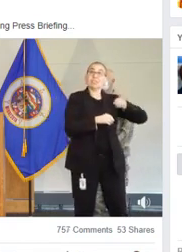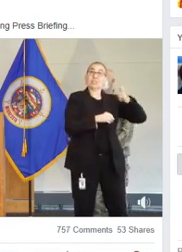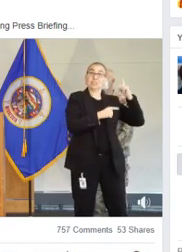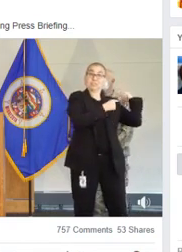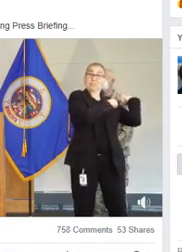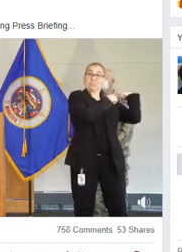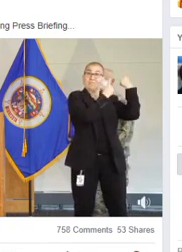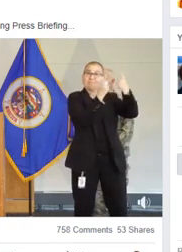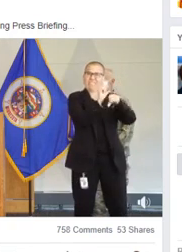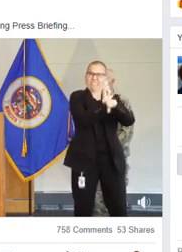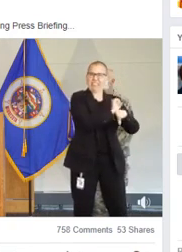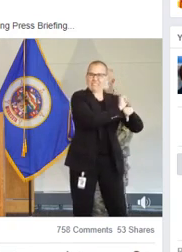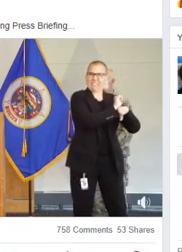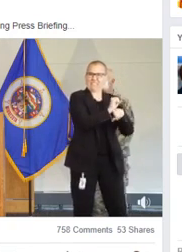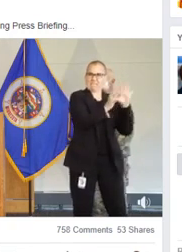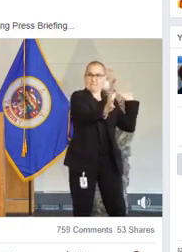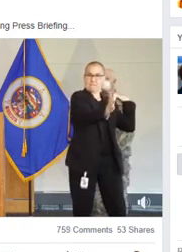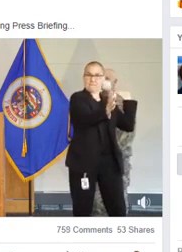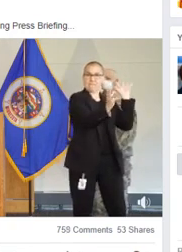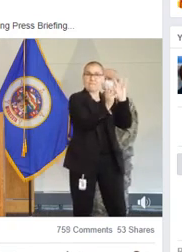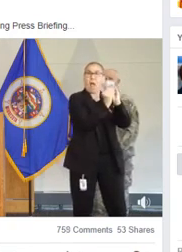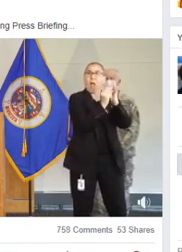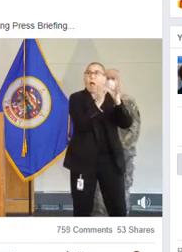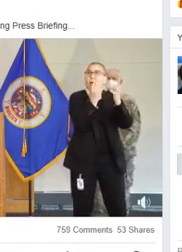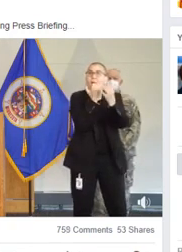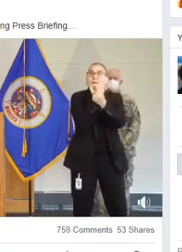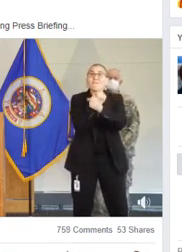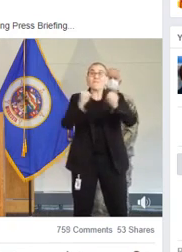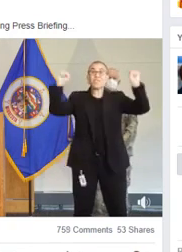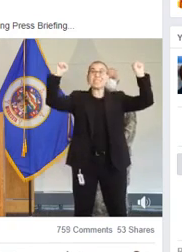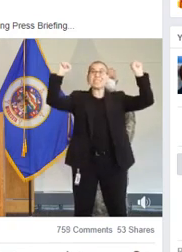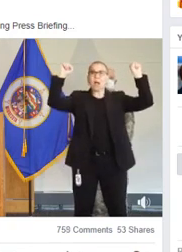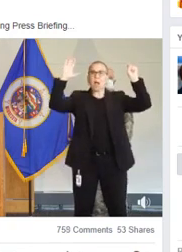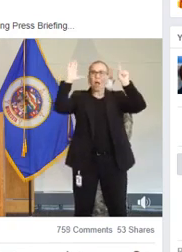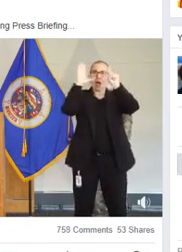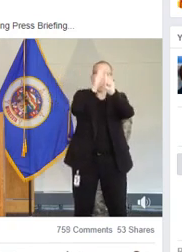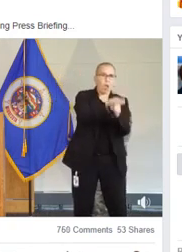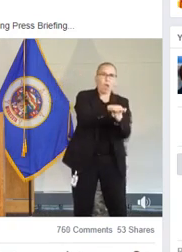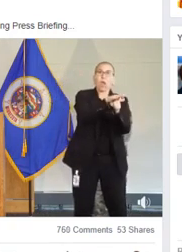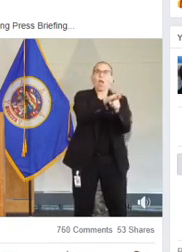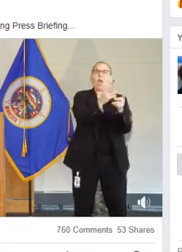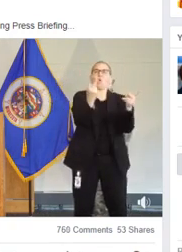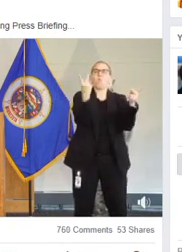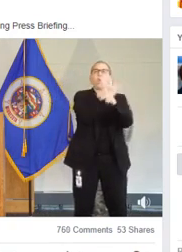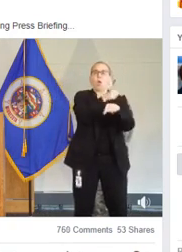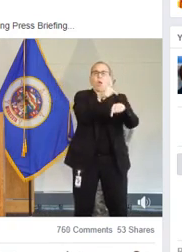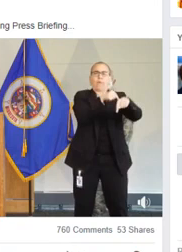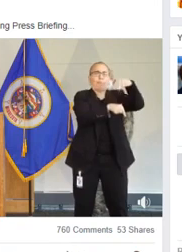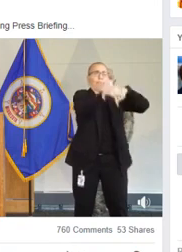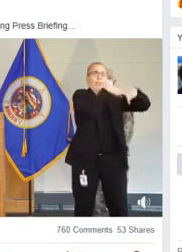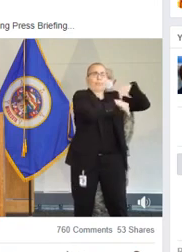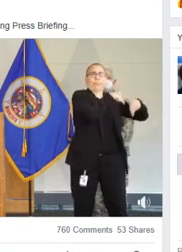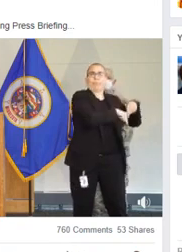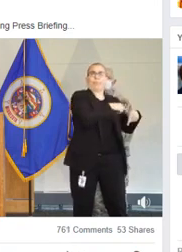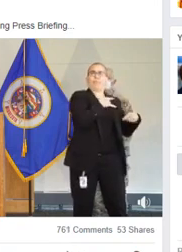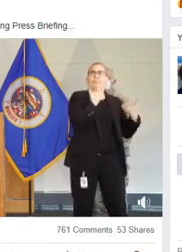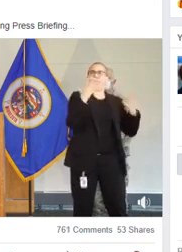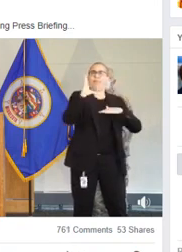everything from incarceration to housing to wages to everything else. And so with that, I want to hand it over to